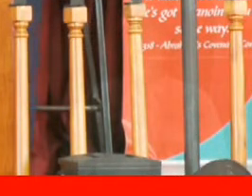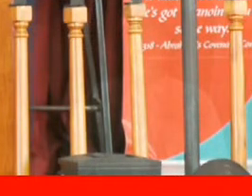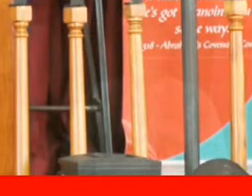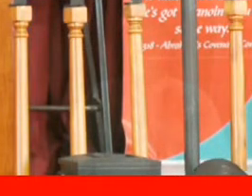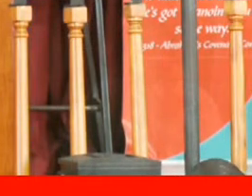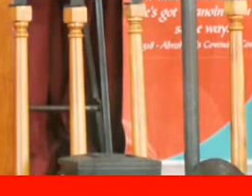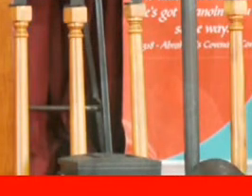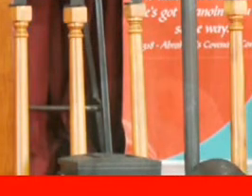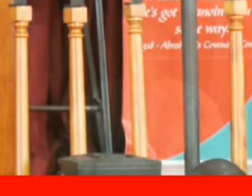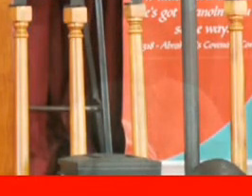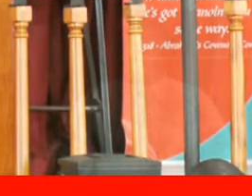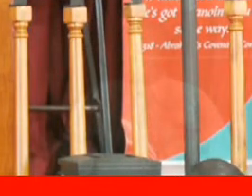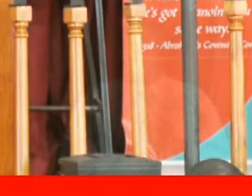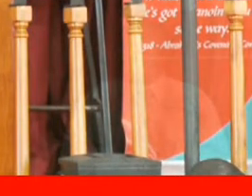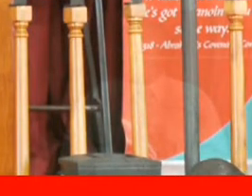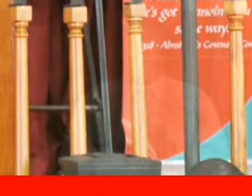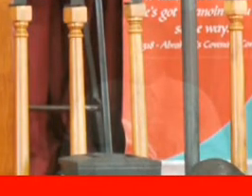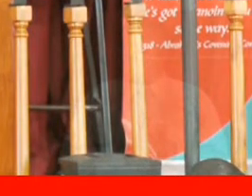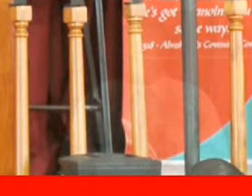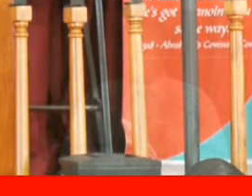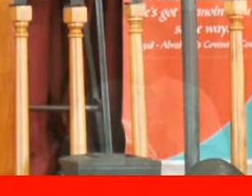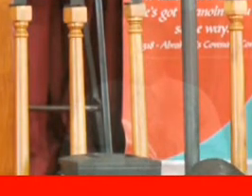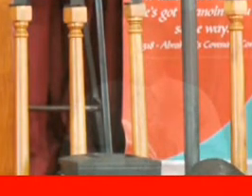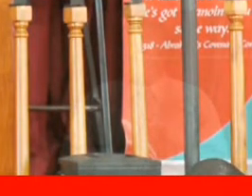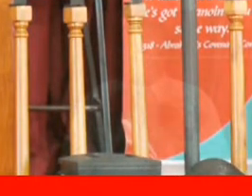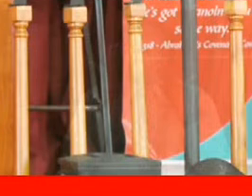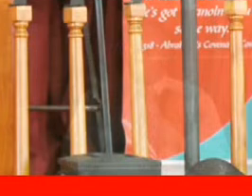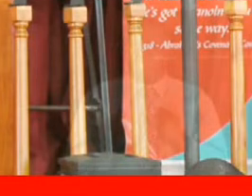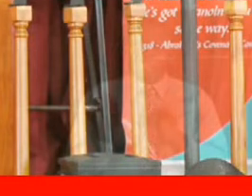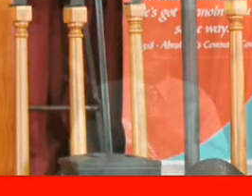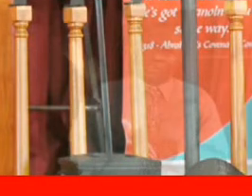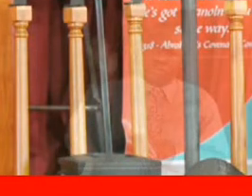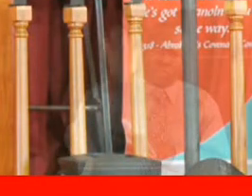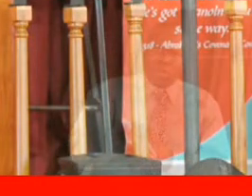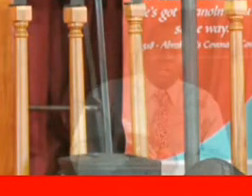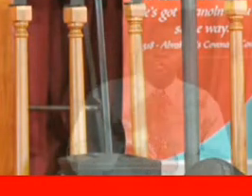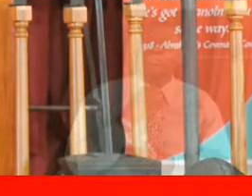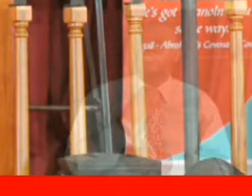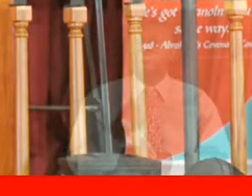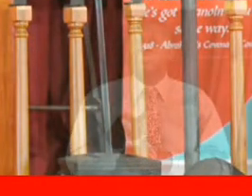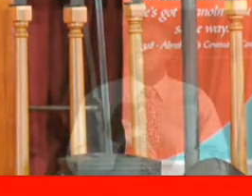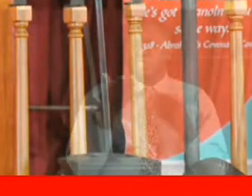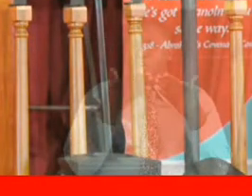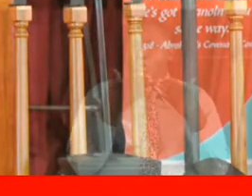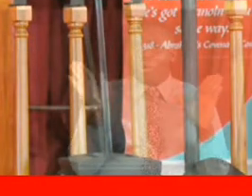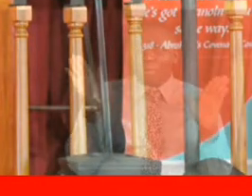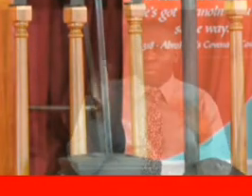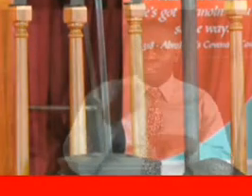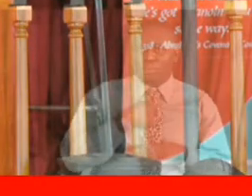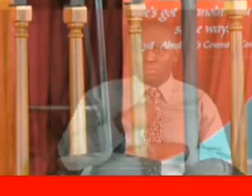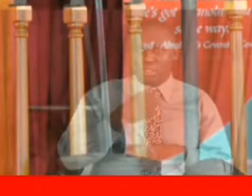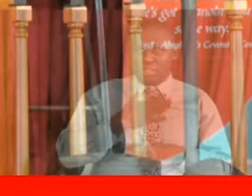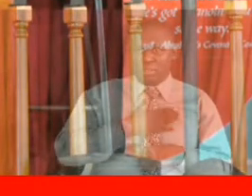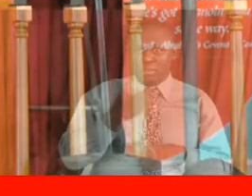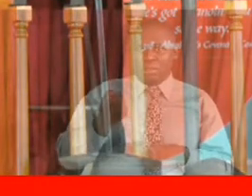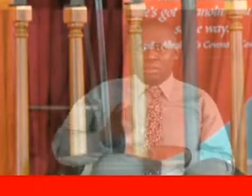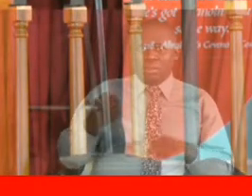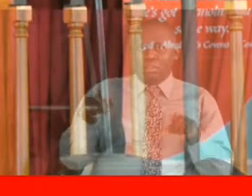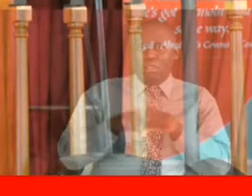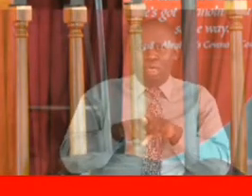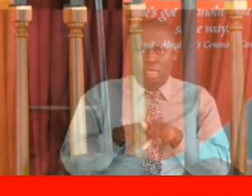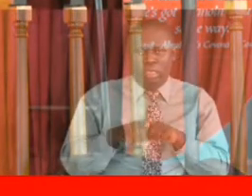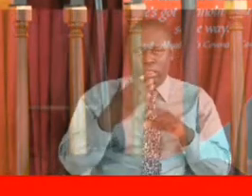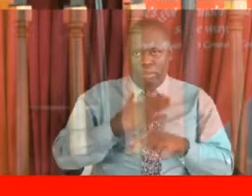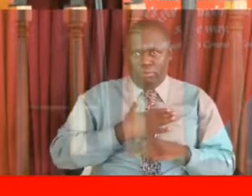Christ I digressed let us go back to the voice open to me my sister